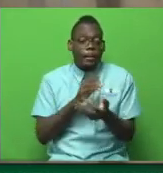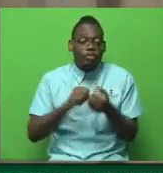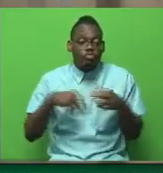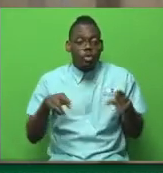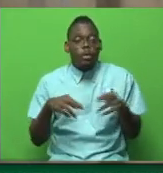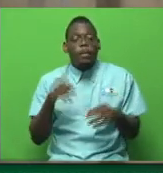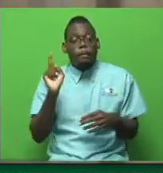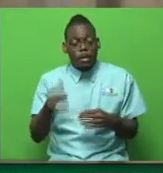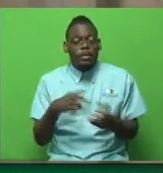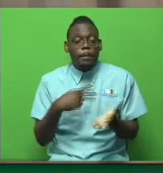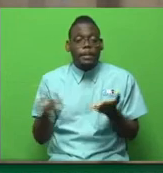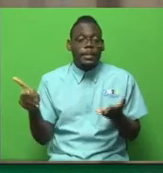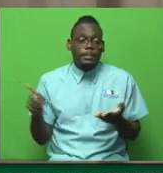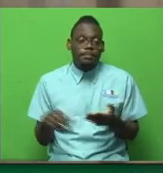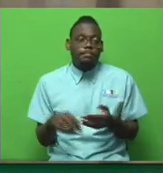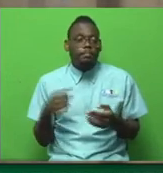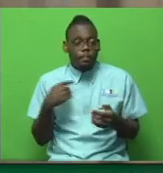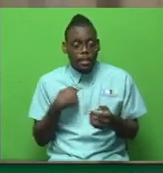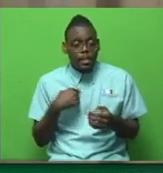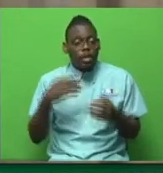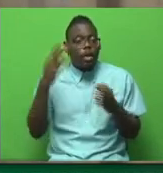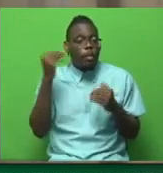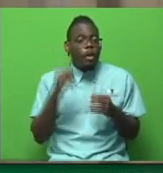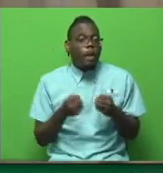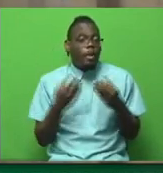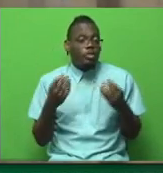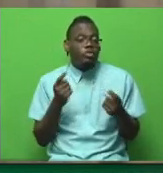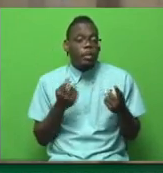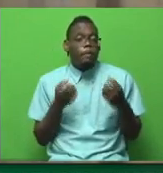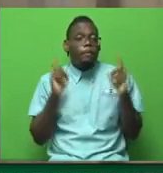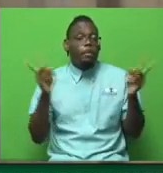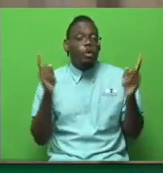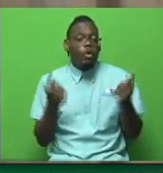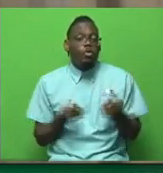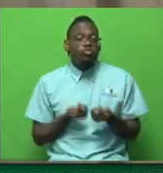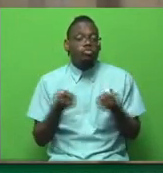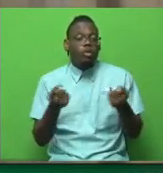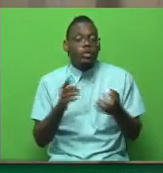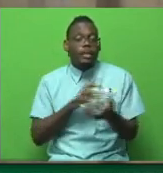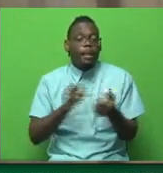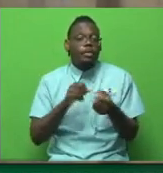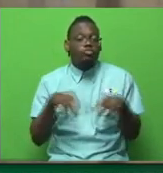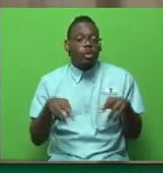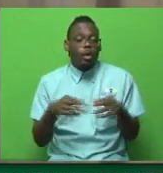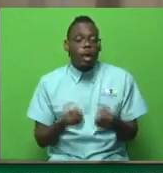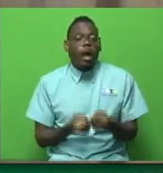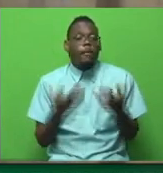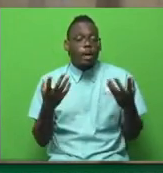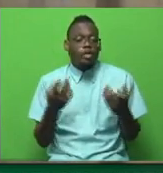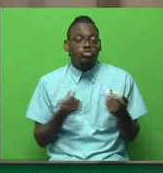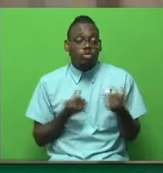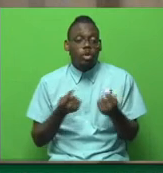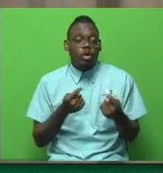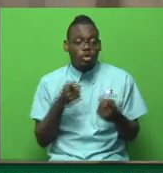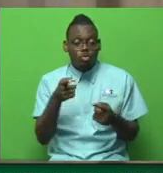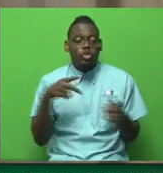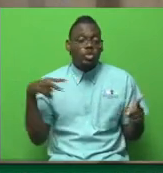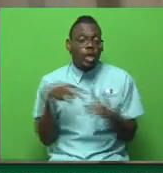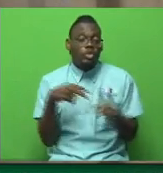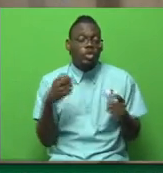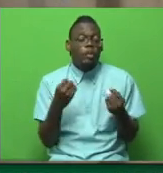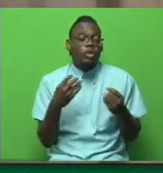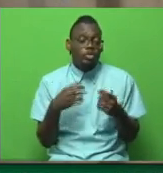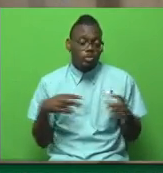how many of these big trucks that were destroying the road mashing up the roadways that they have managed to stop and what